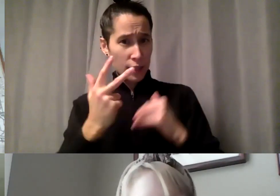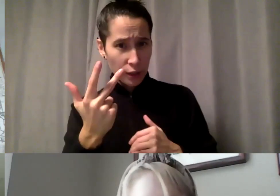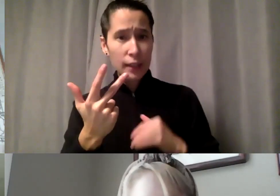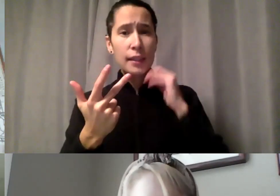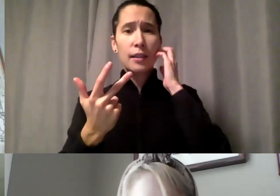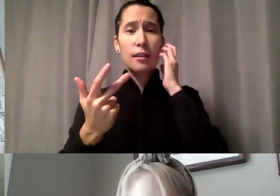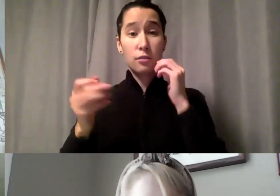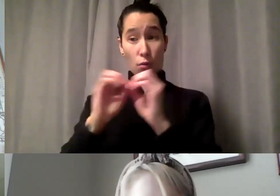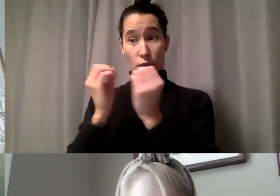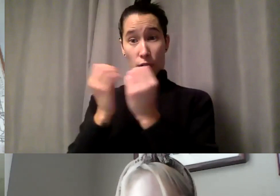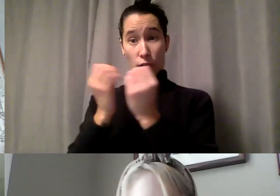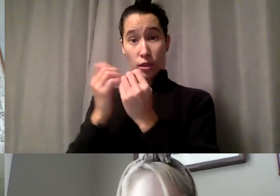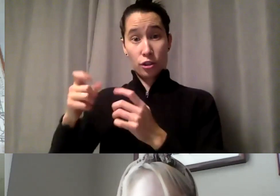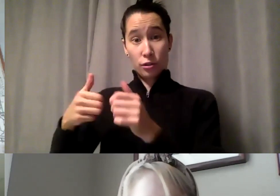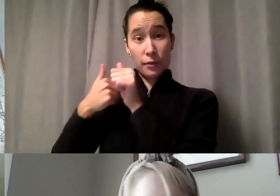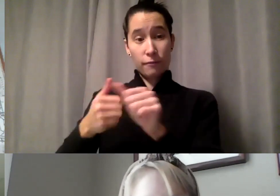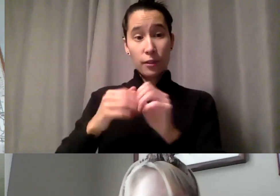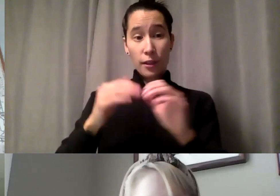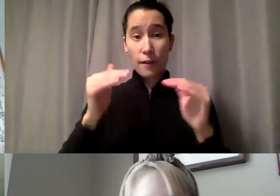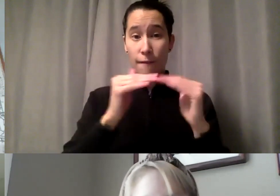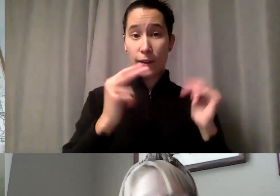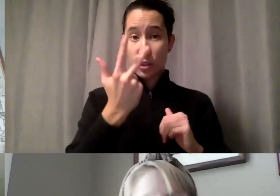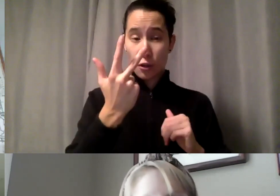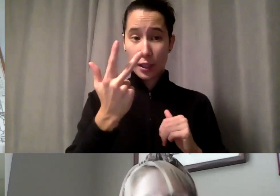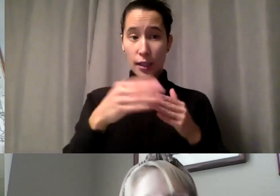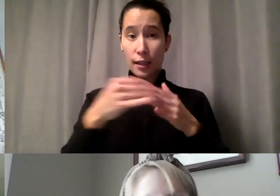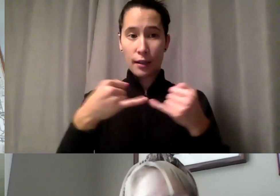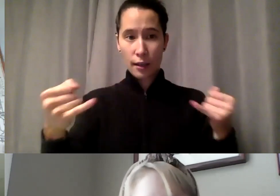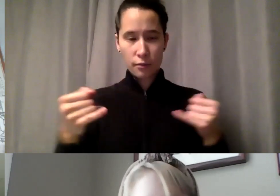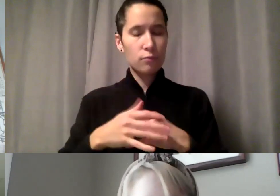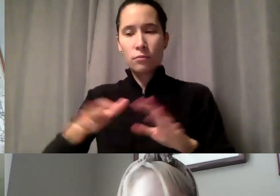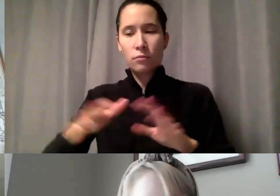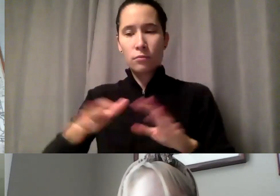organizations be following those phase 3 guidelines? No, we're not in phase 3.